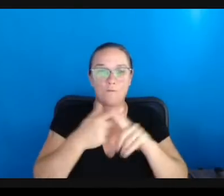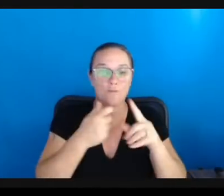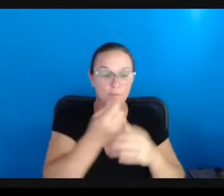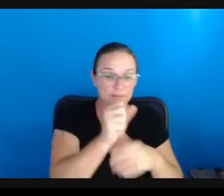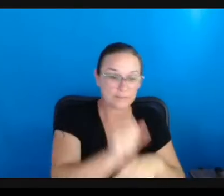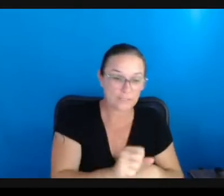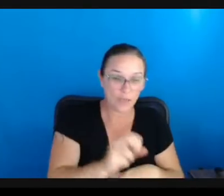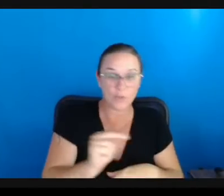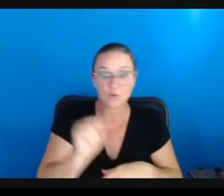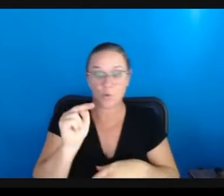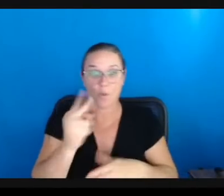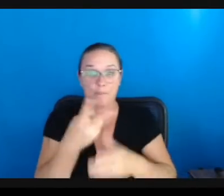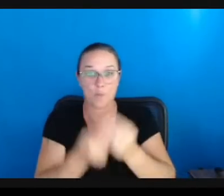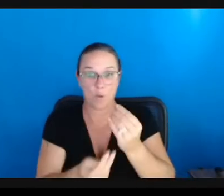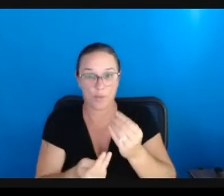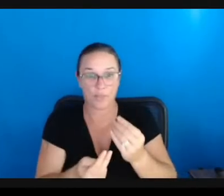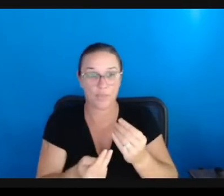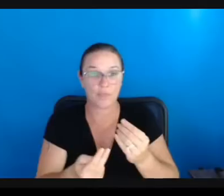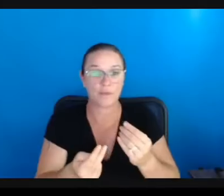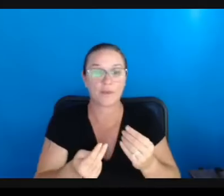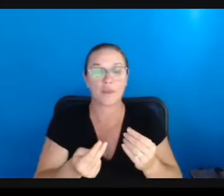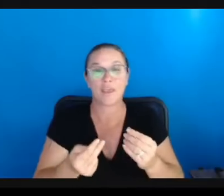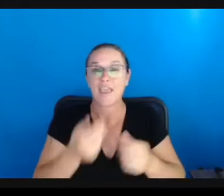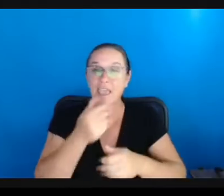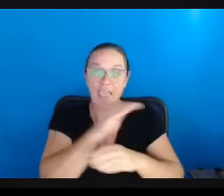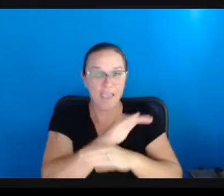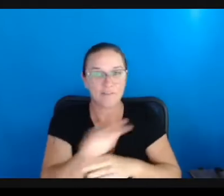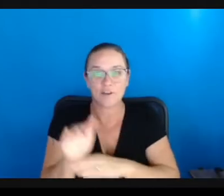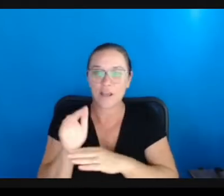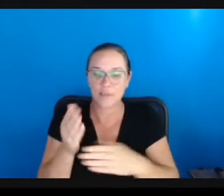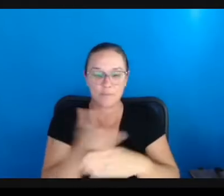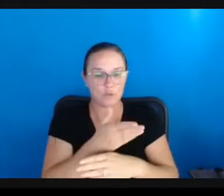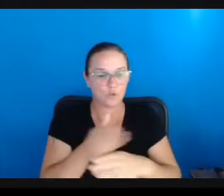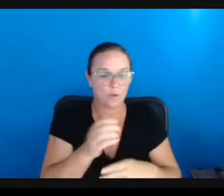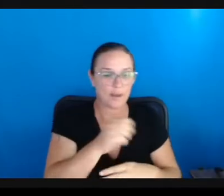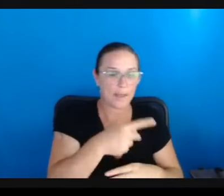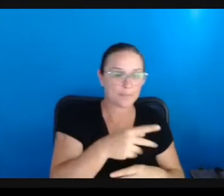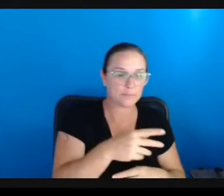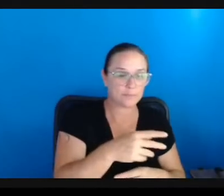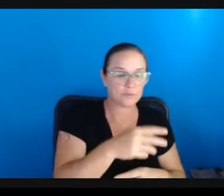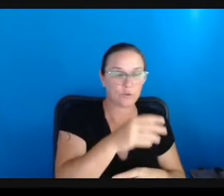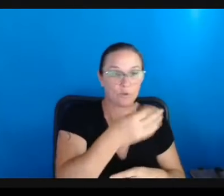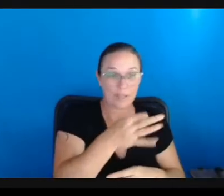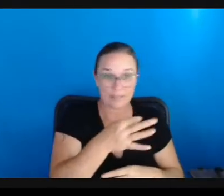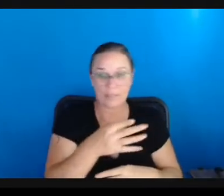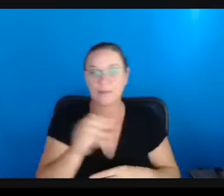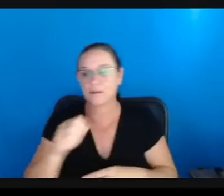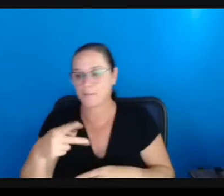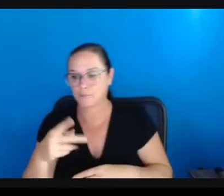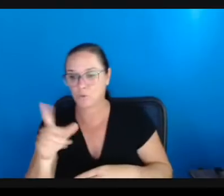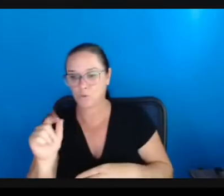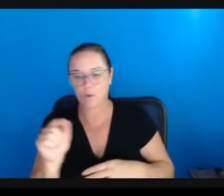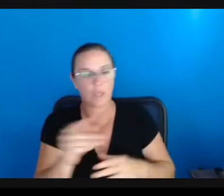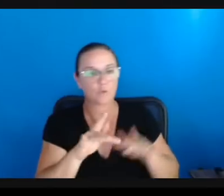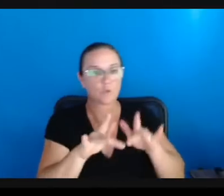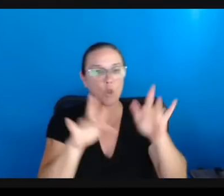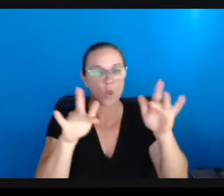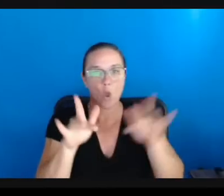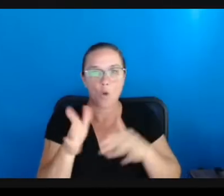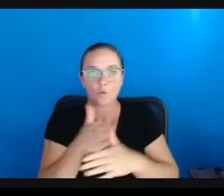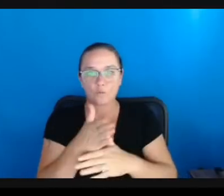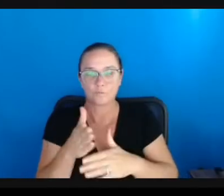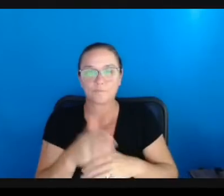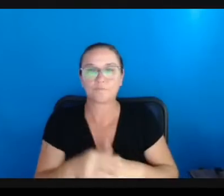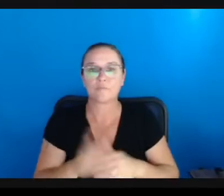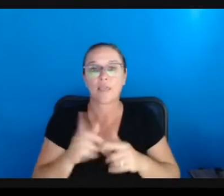all of the nights in between episodes 19 and 20. And coming to Tuesday morning's